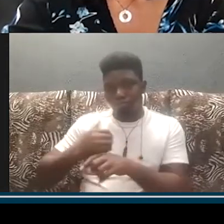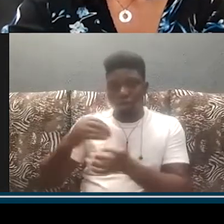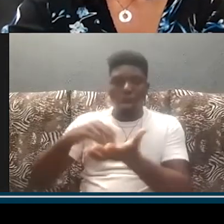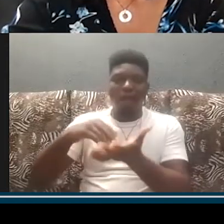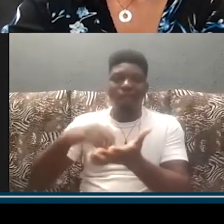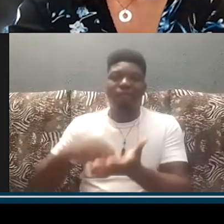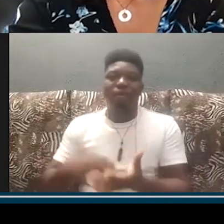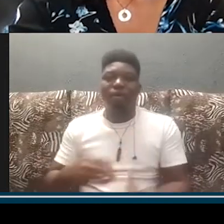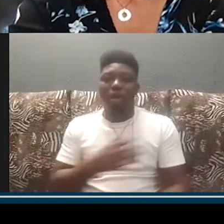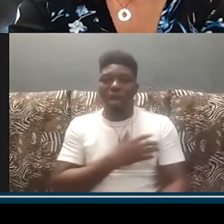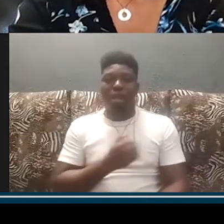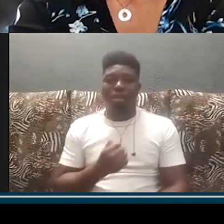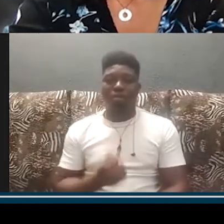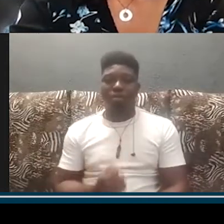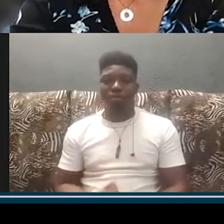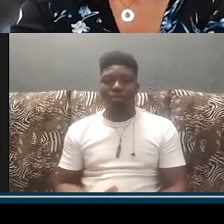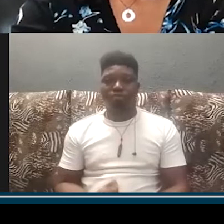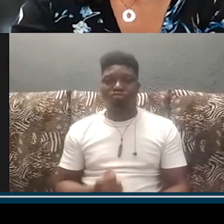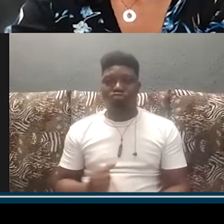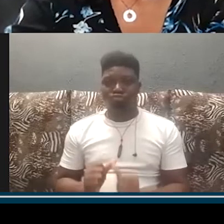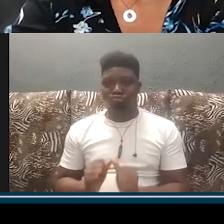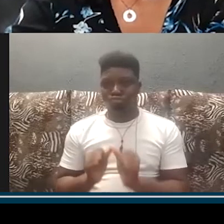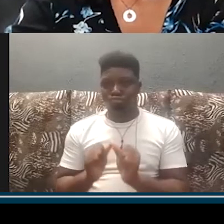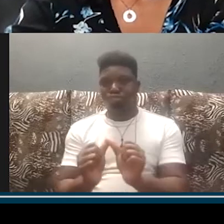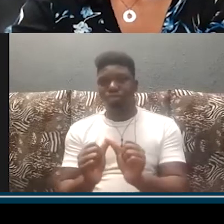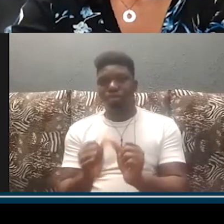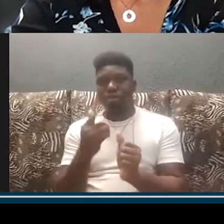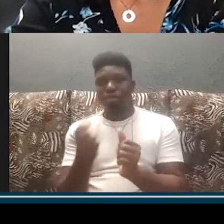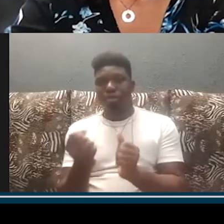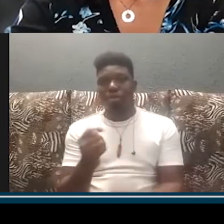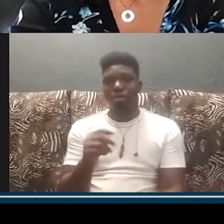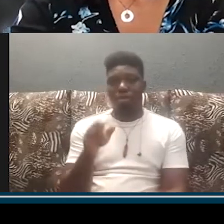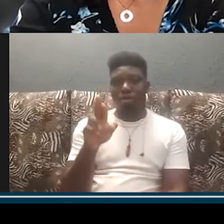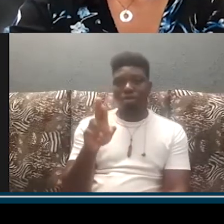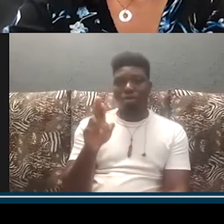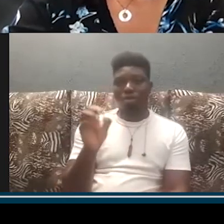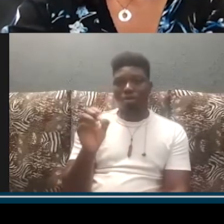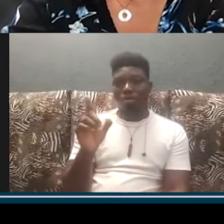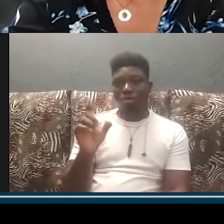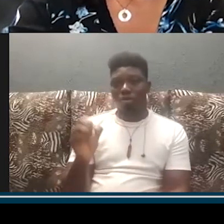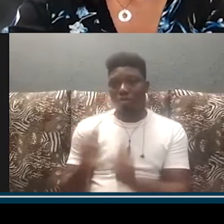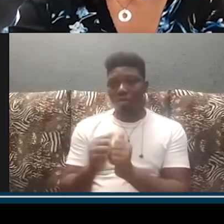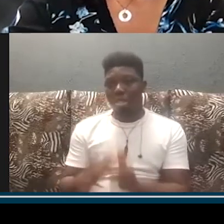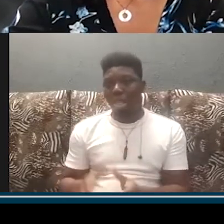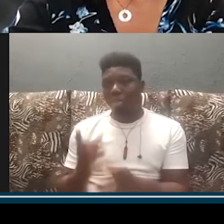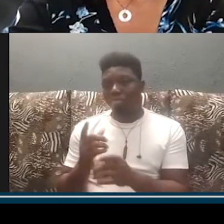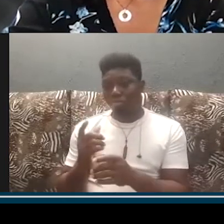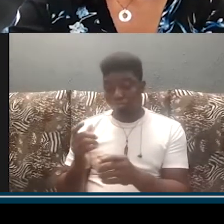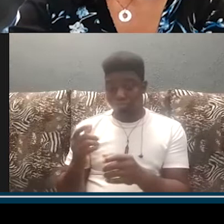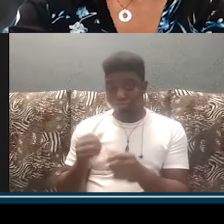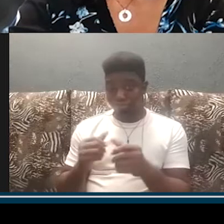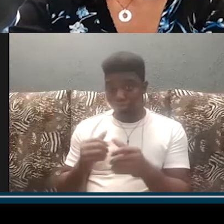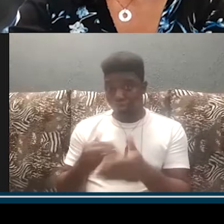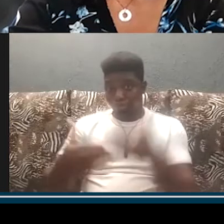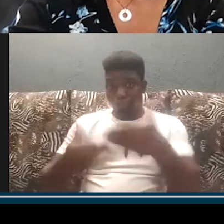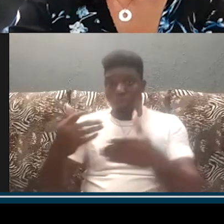and proceeds down that road without taking a breath and saying, do I really understand the direction that I'm